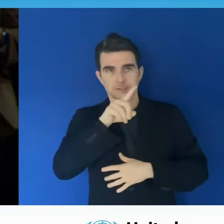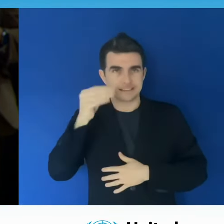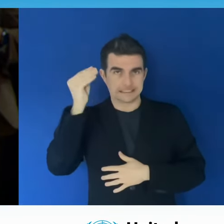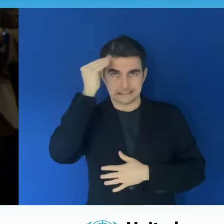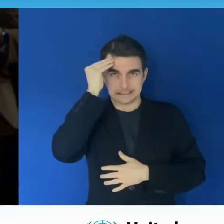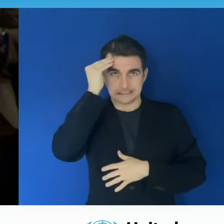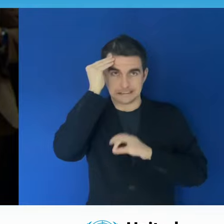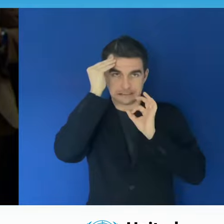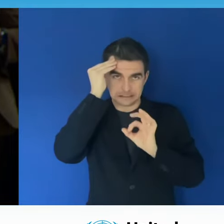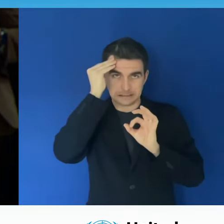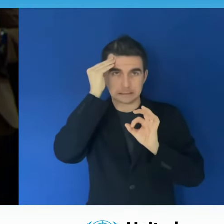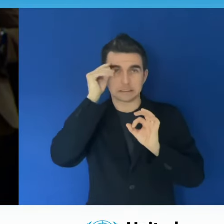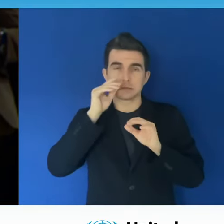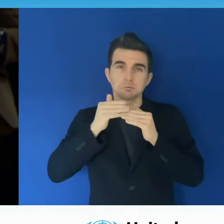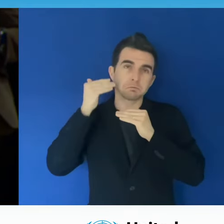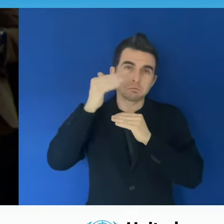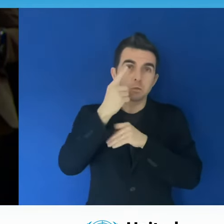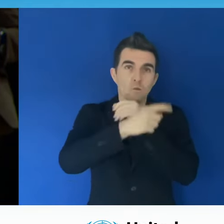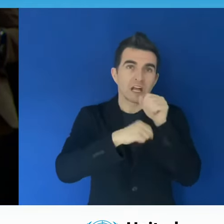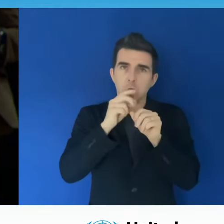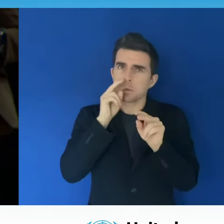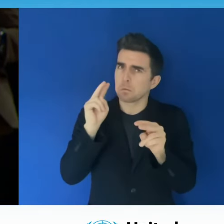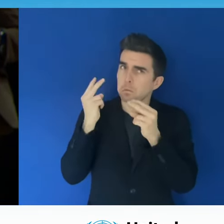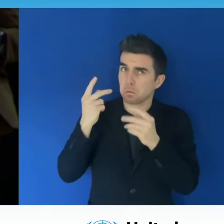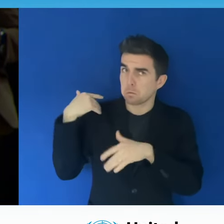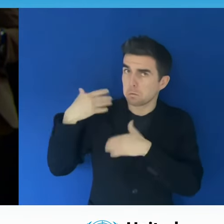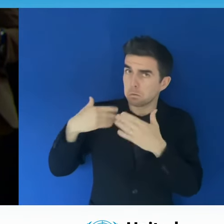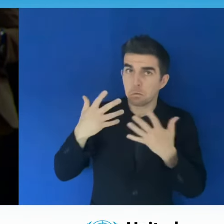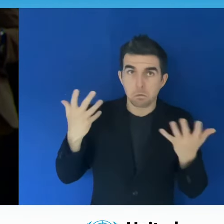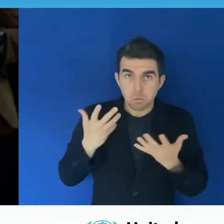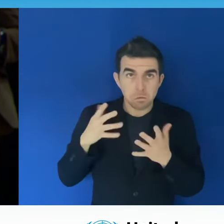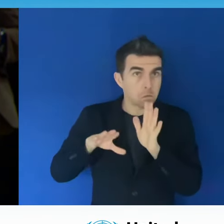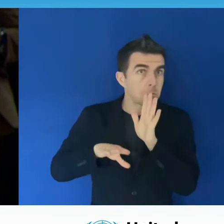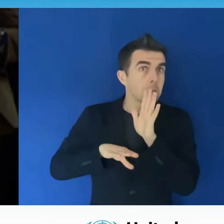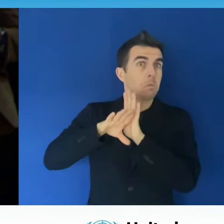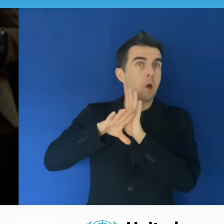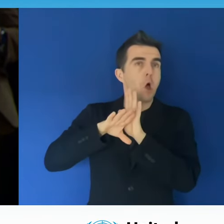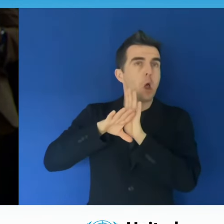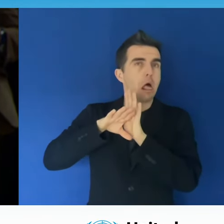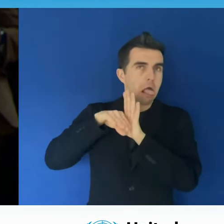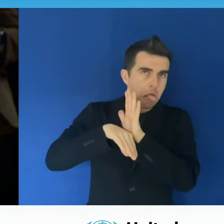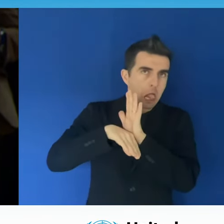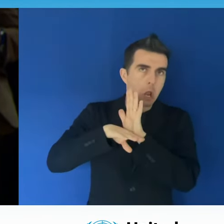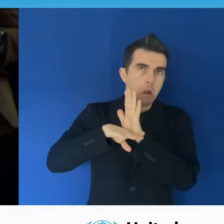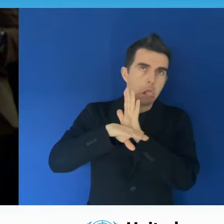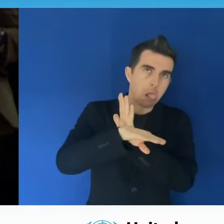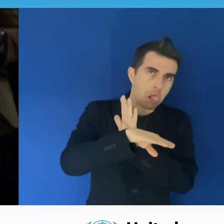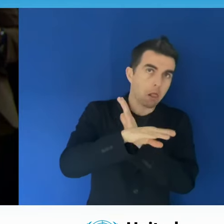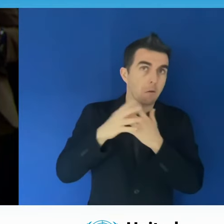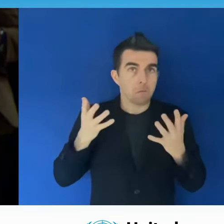we got, if we moved just a little bit closer to utopia. Thank you so much.